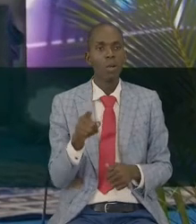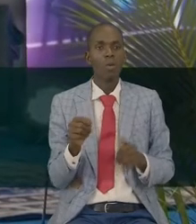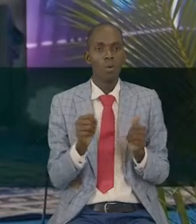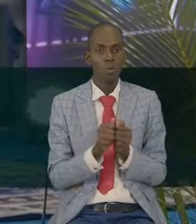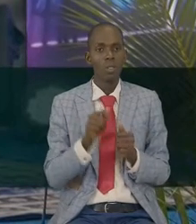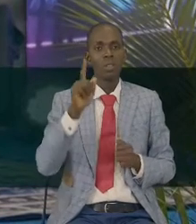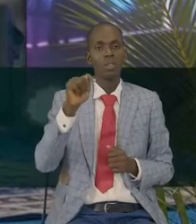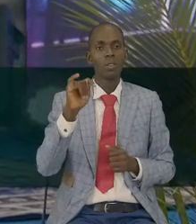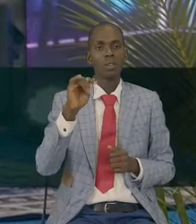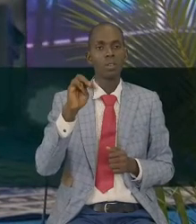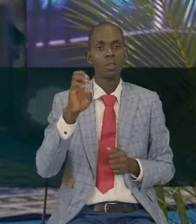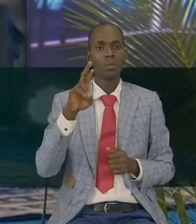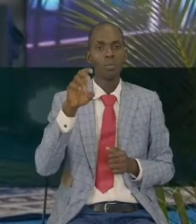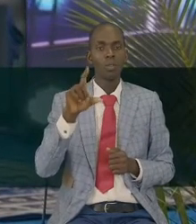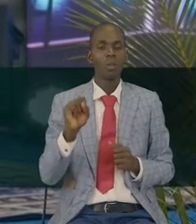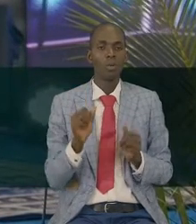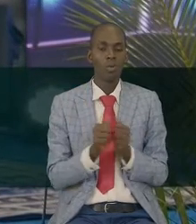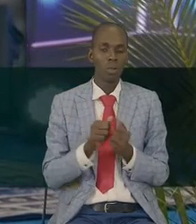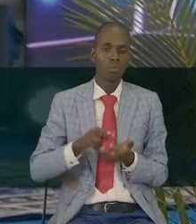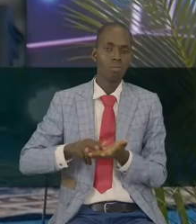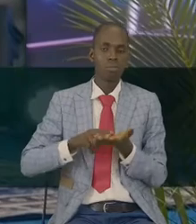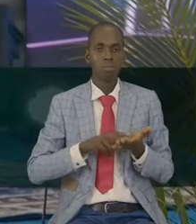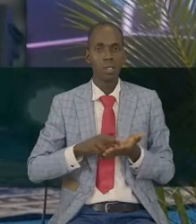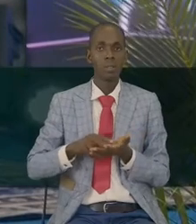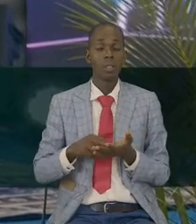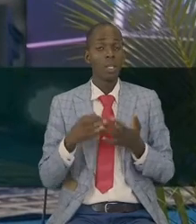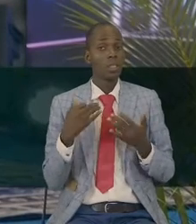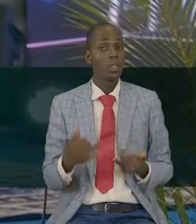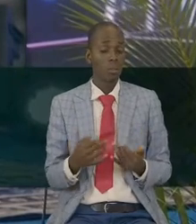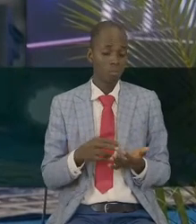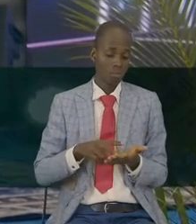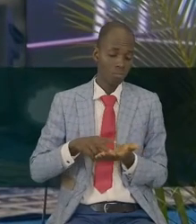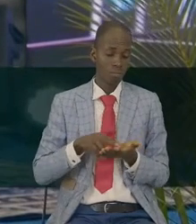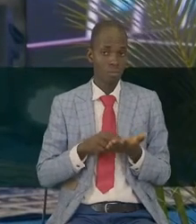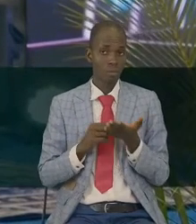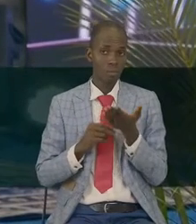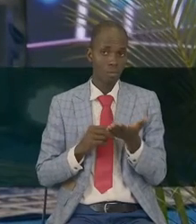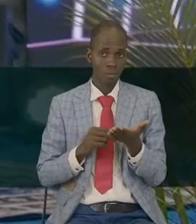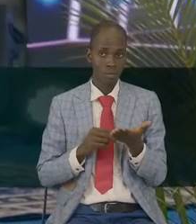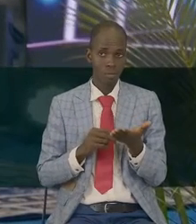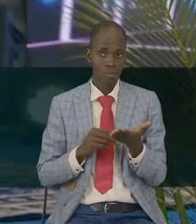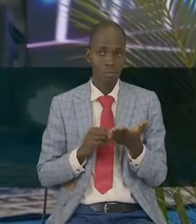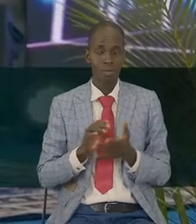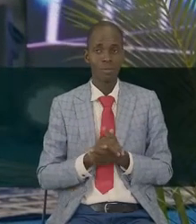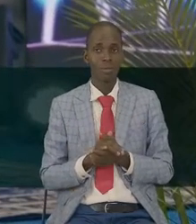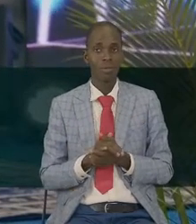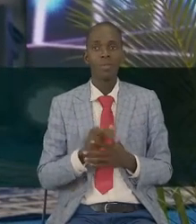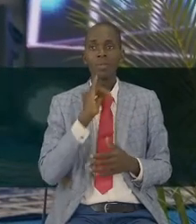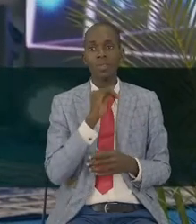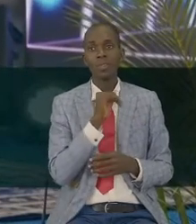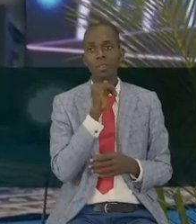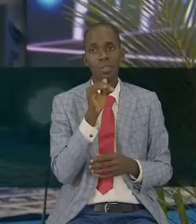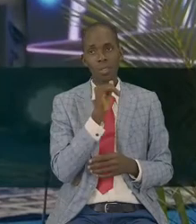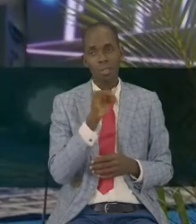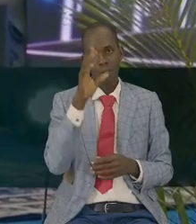and with dances. Now, the dances there is not a man with